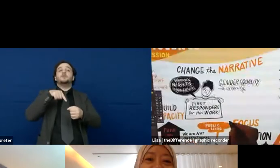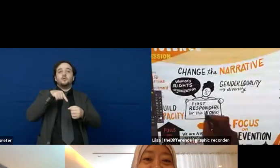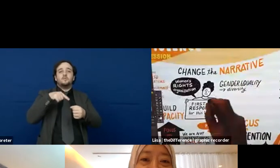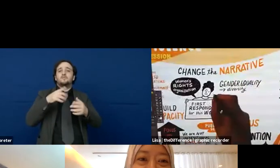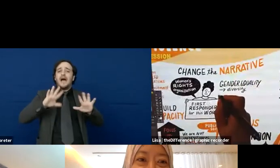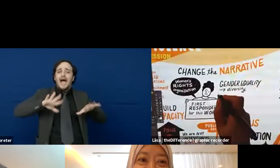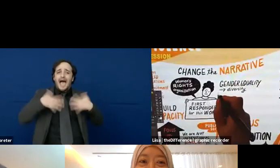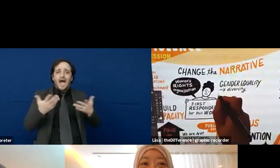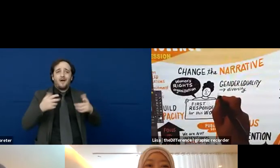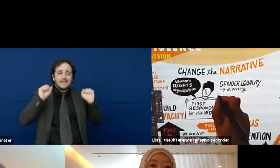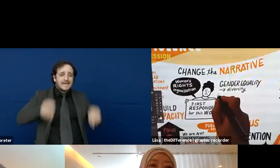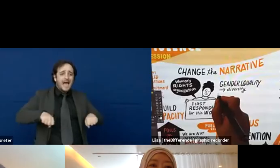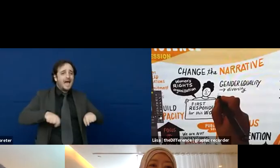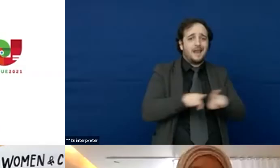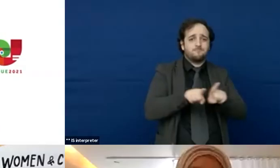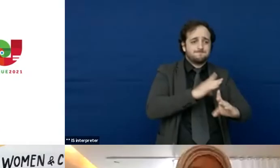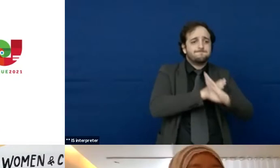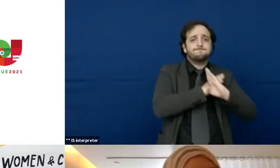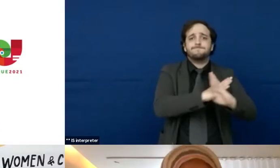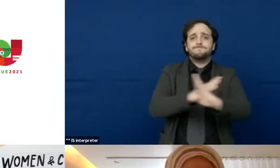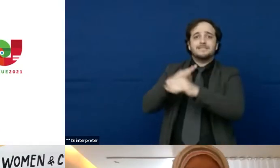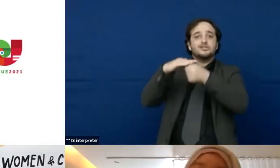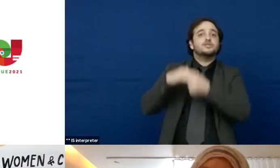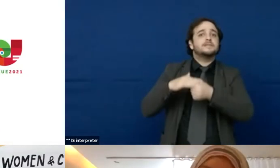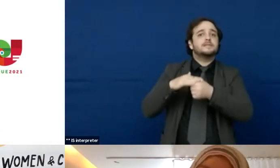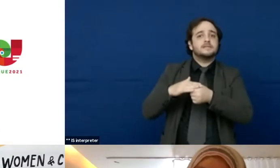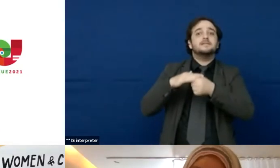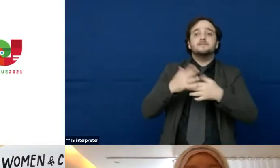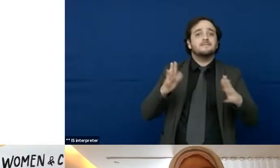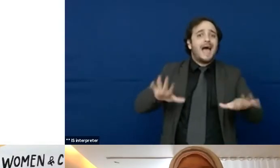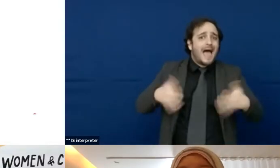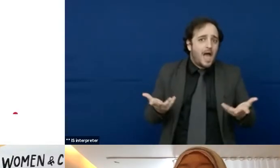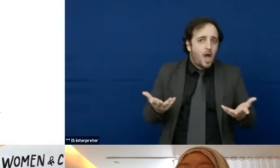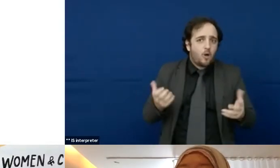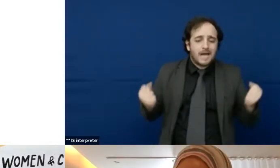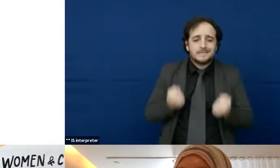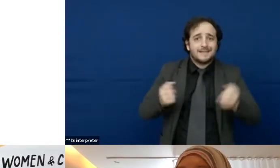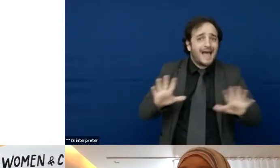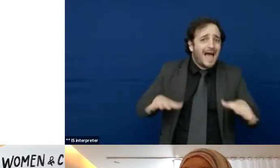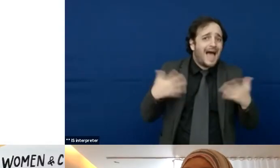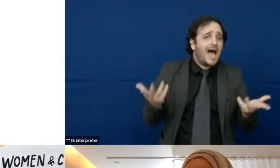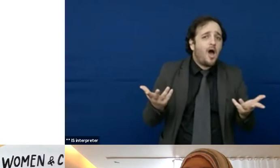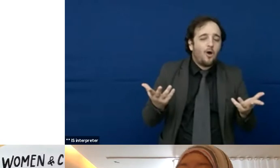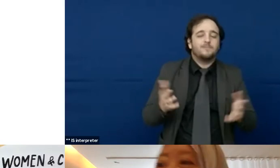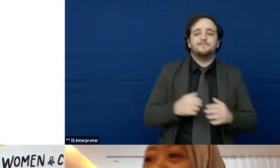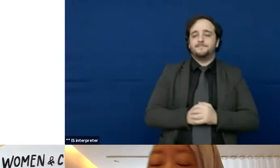good morning from Malaysia, and good evening and good afternoon, depending on where you are.